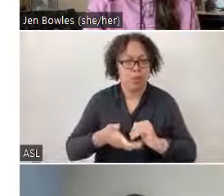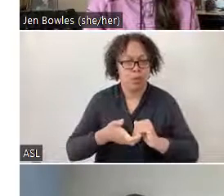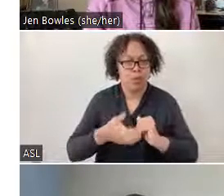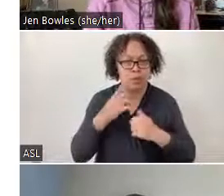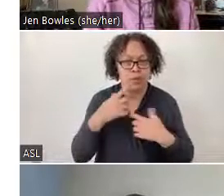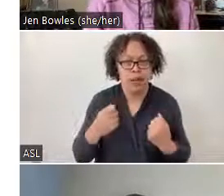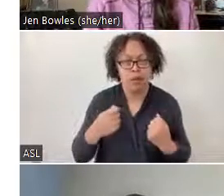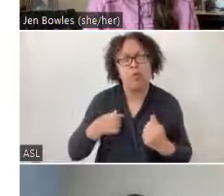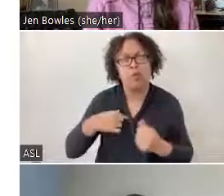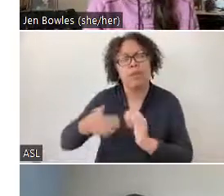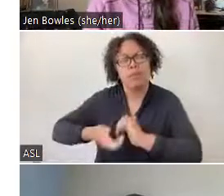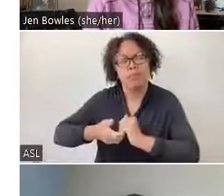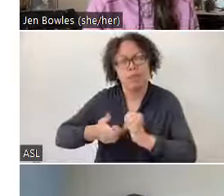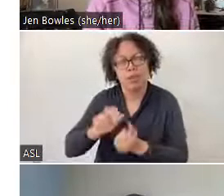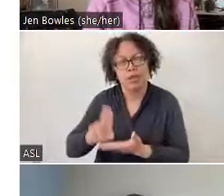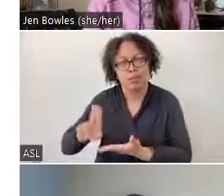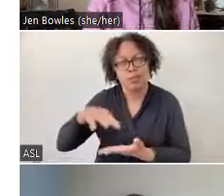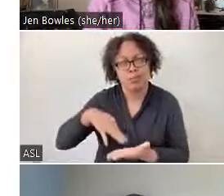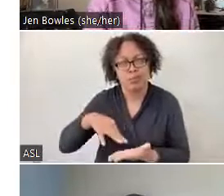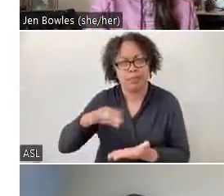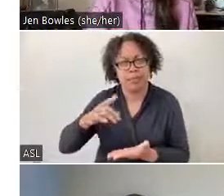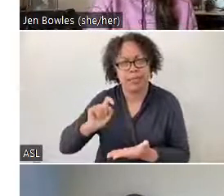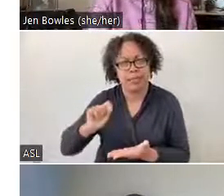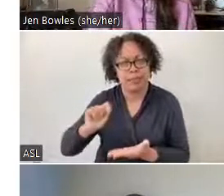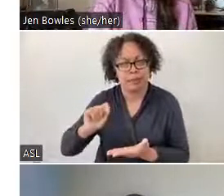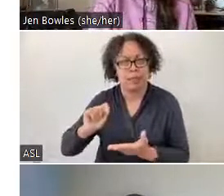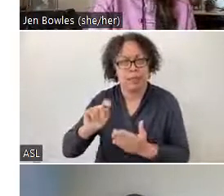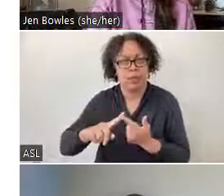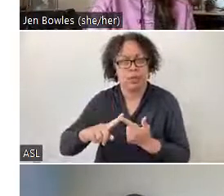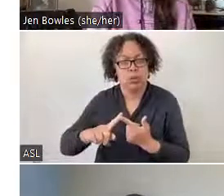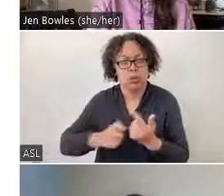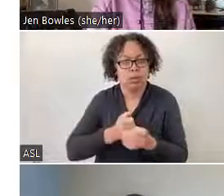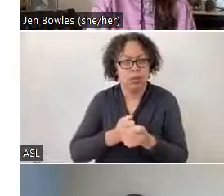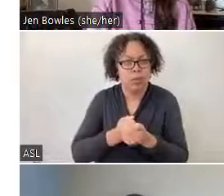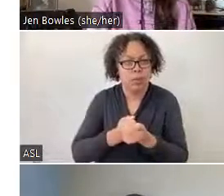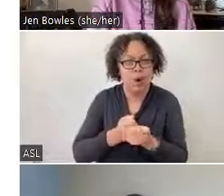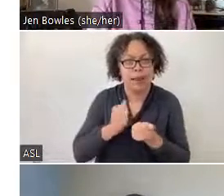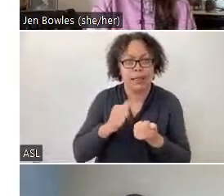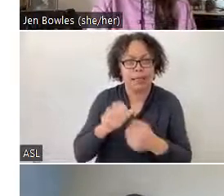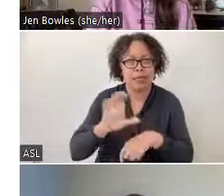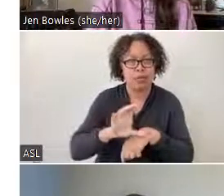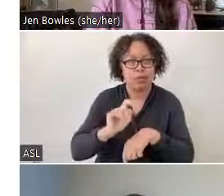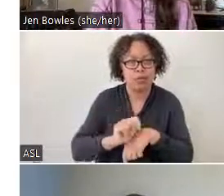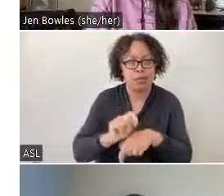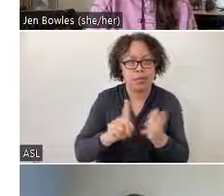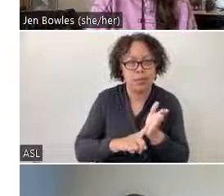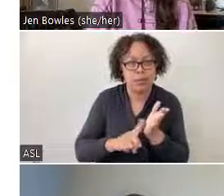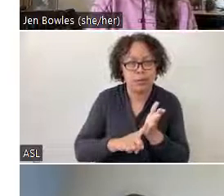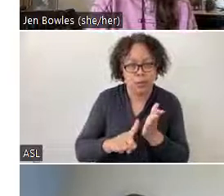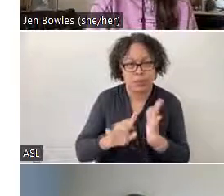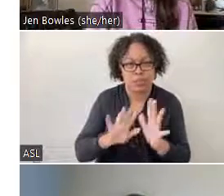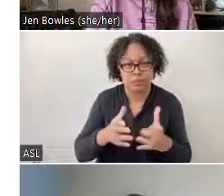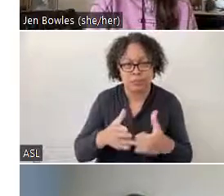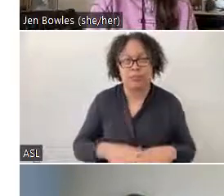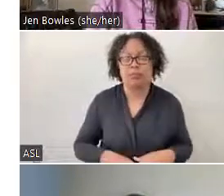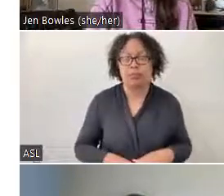of Pittsburgh to support the SEAL Consultative Resource, or CEACR. And